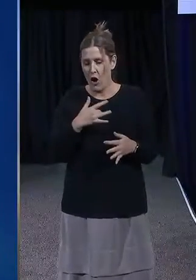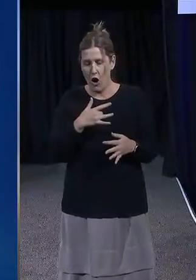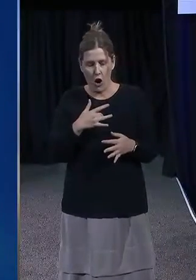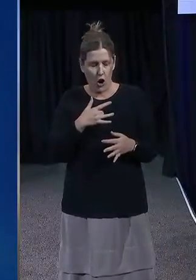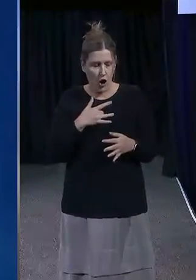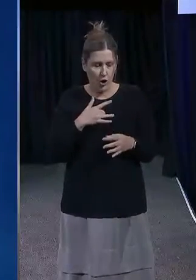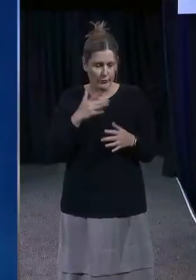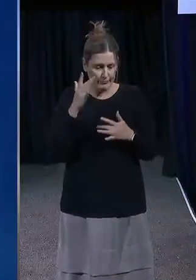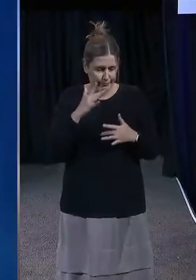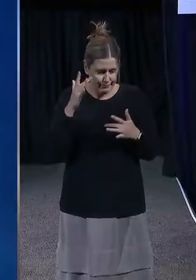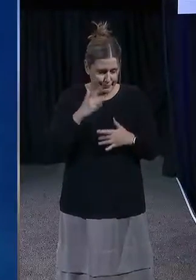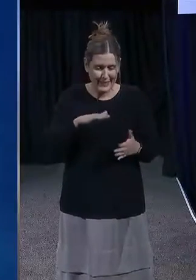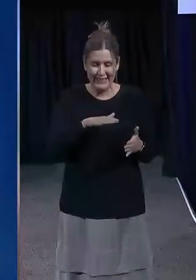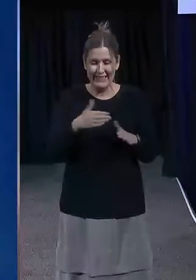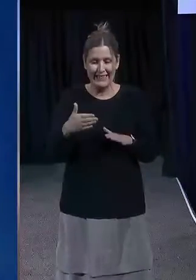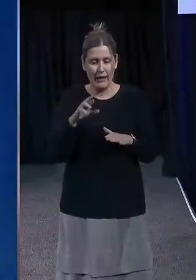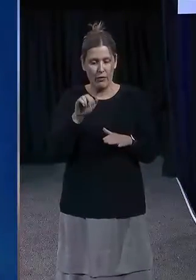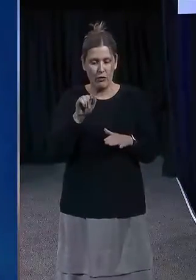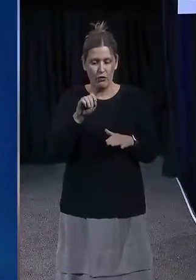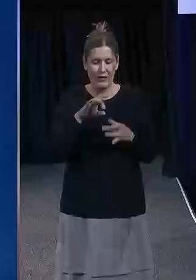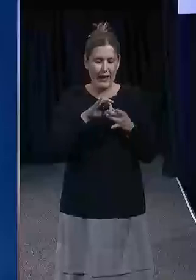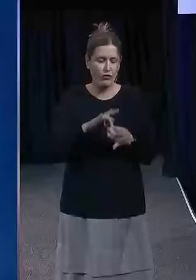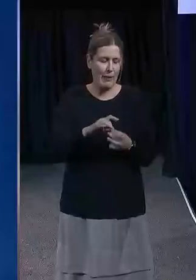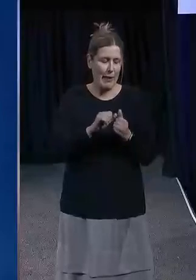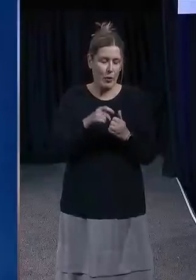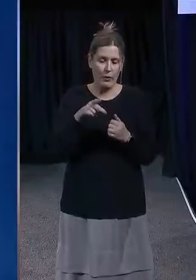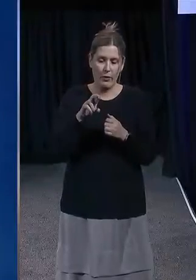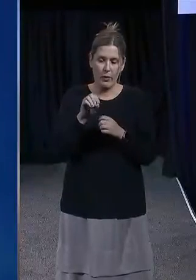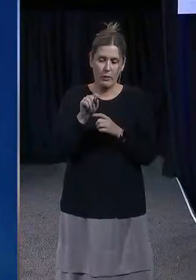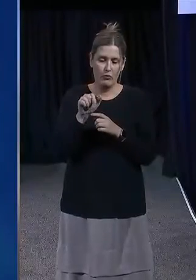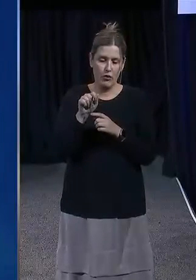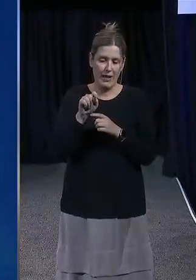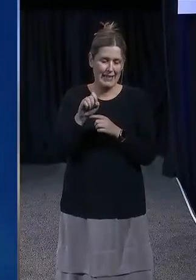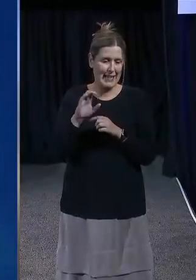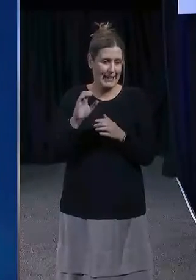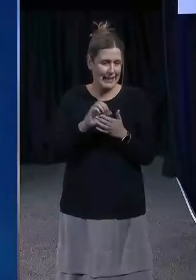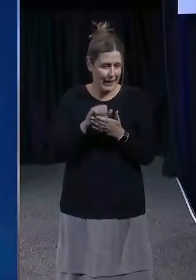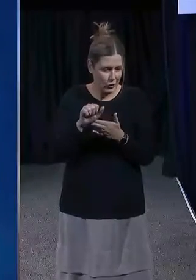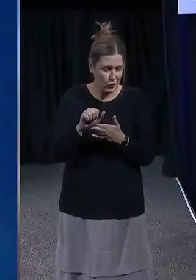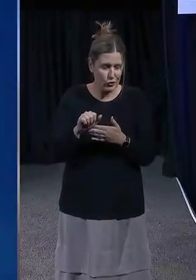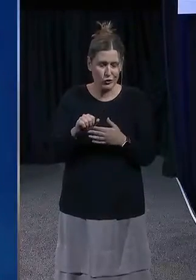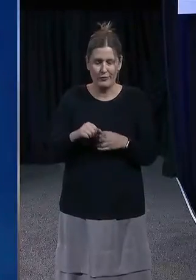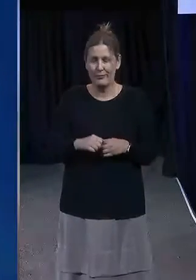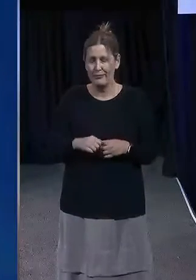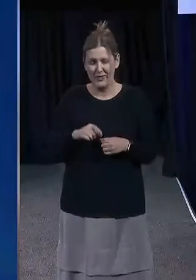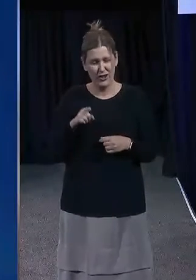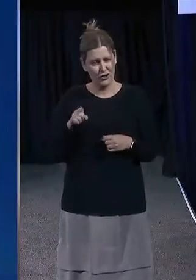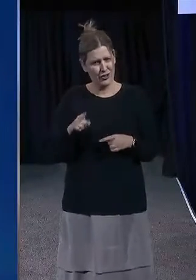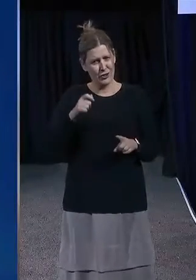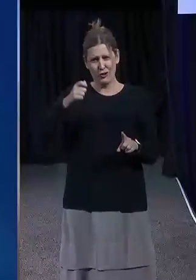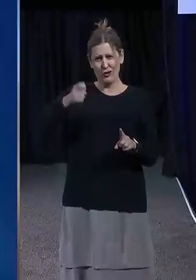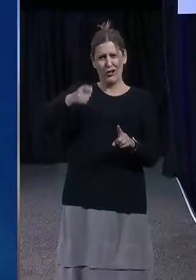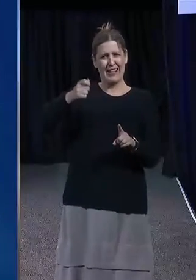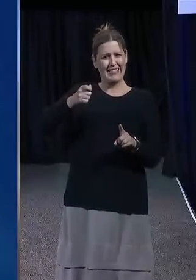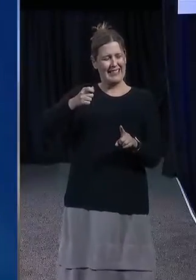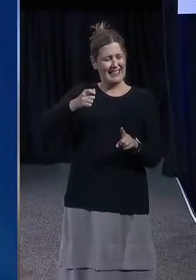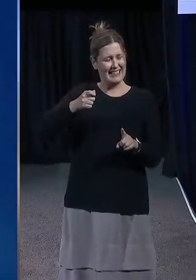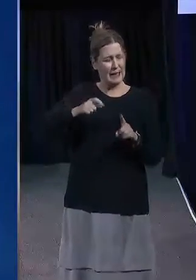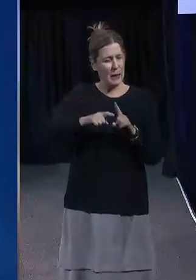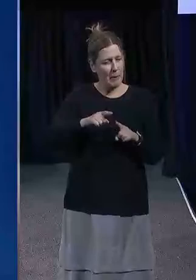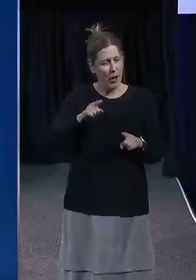talked about death rates due to prostate cancer. And this is a justice of the Supreme Court. In other words, she ran